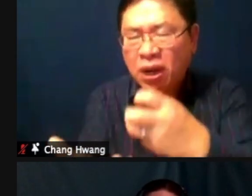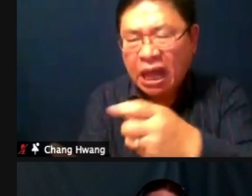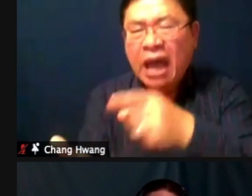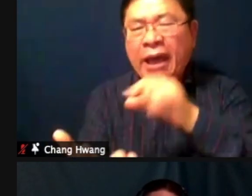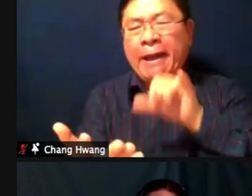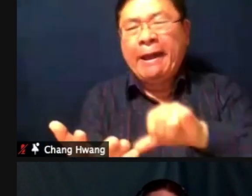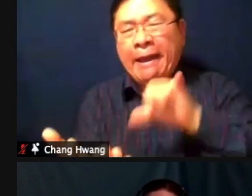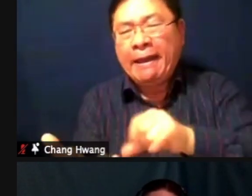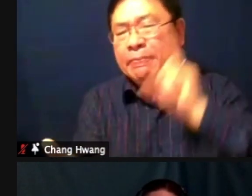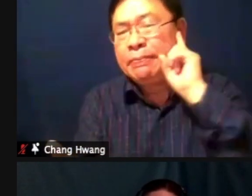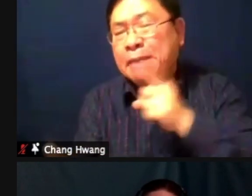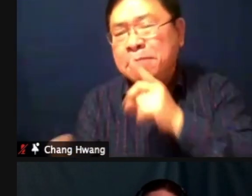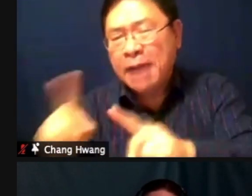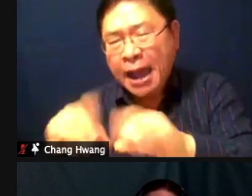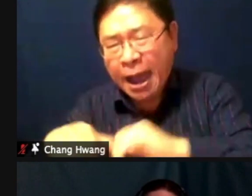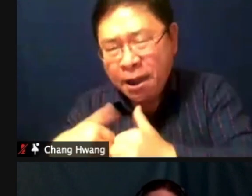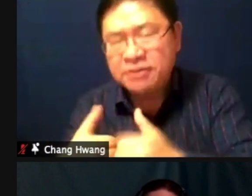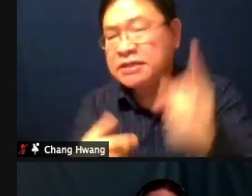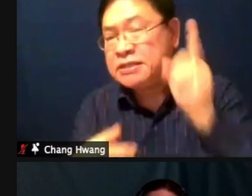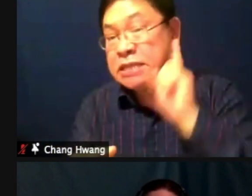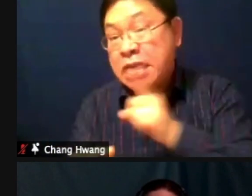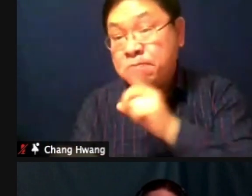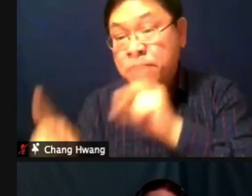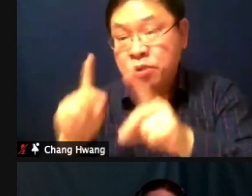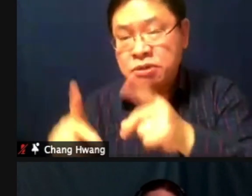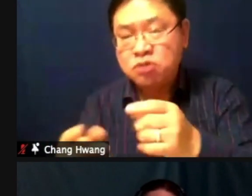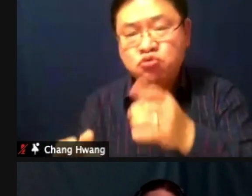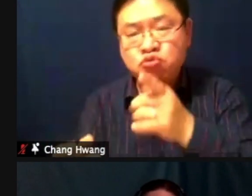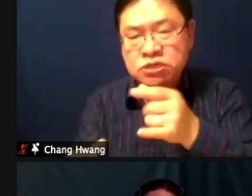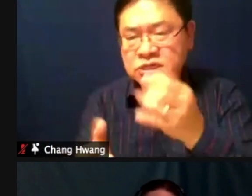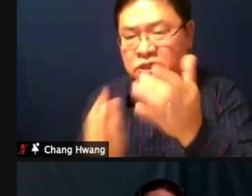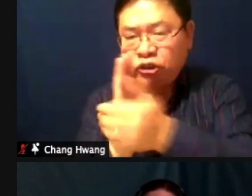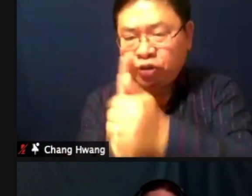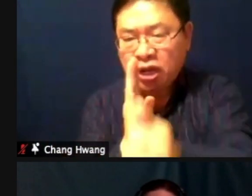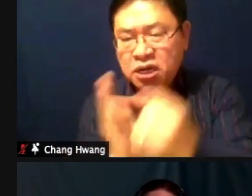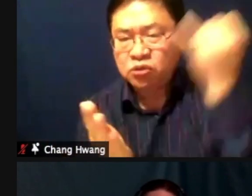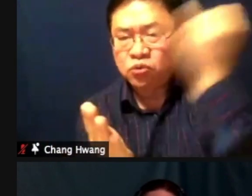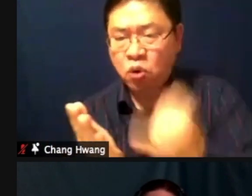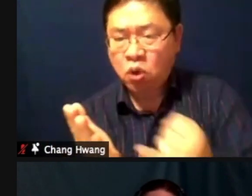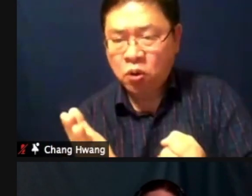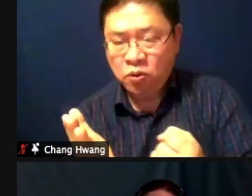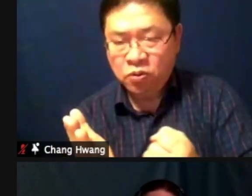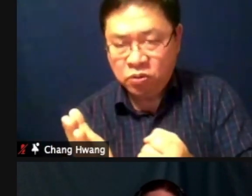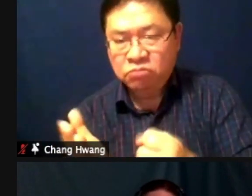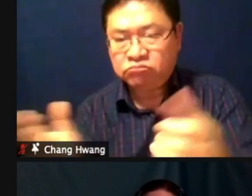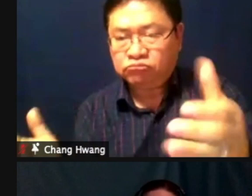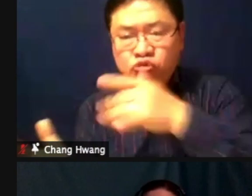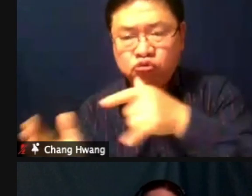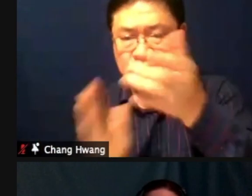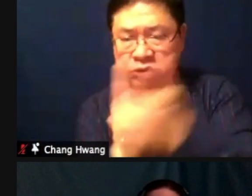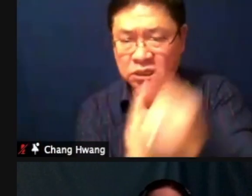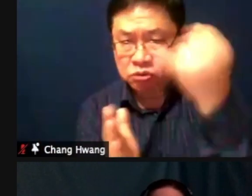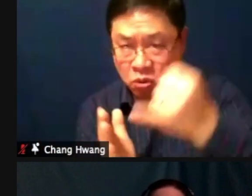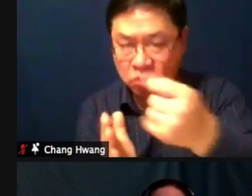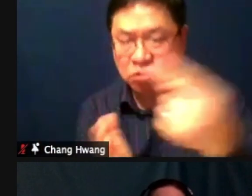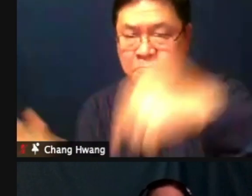congregation. As deaf members had joined, they realized that the deaf members were using sign language.